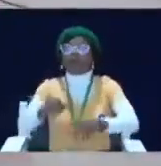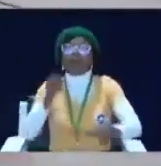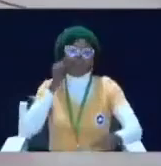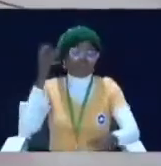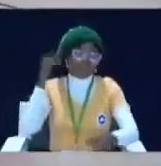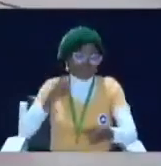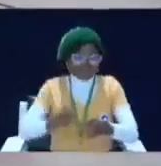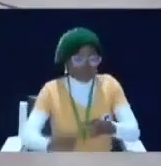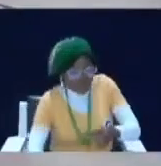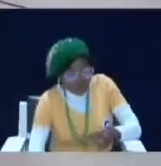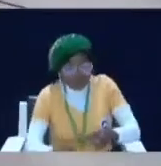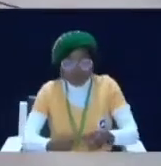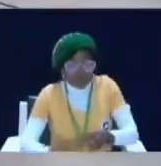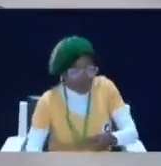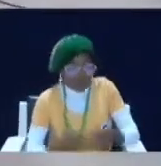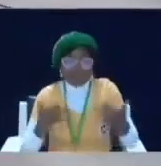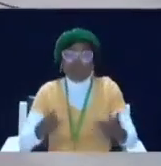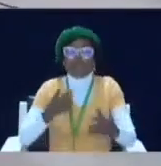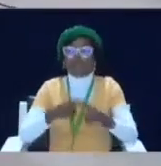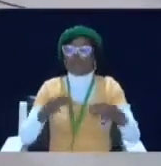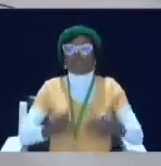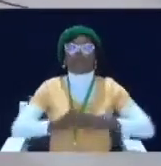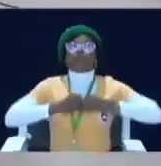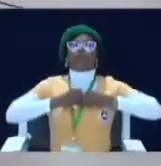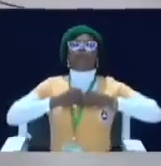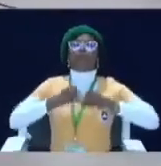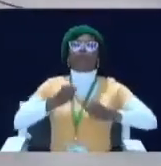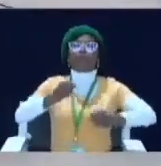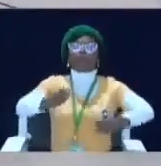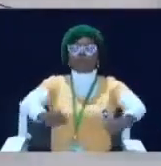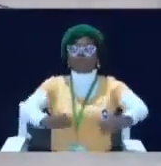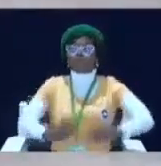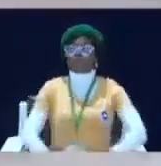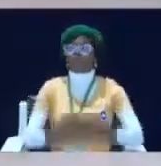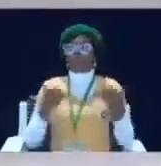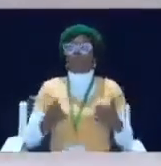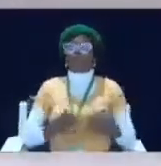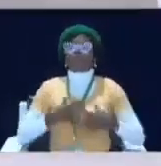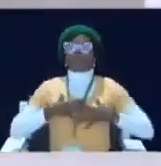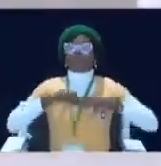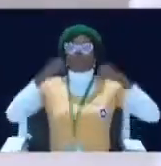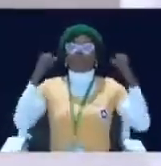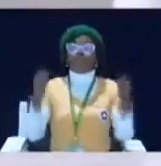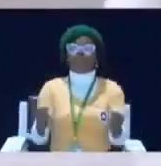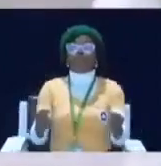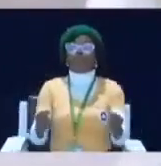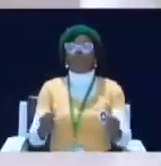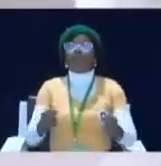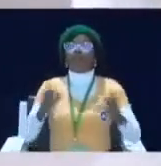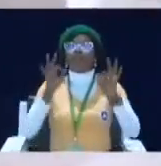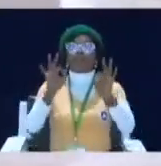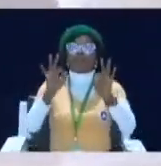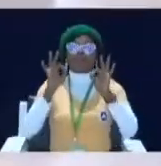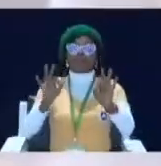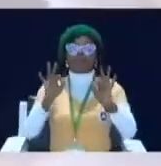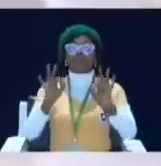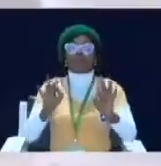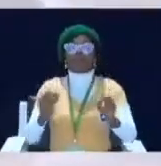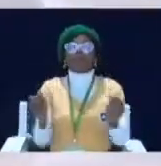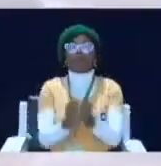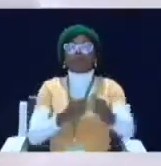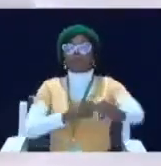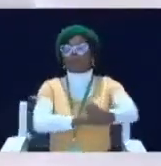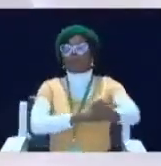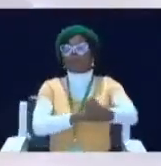then. And we give glory to Almighty God. We appreciate God for the prayer of brethren, the support from our leaders in